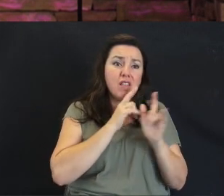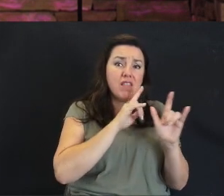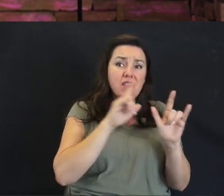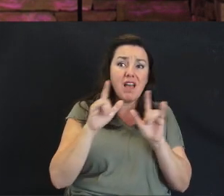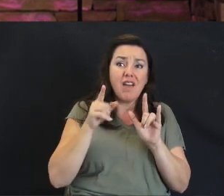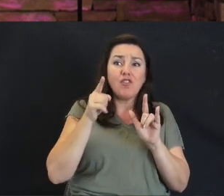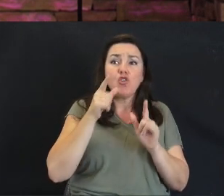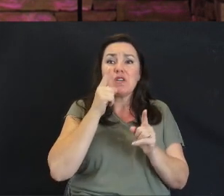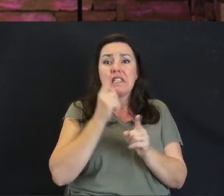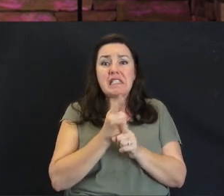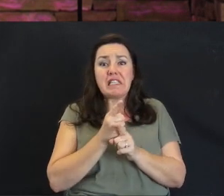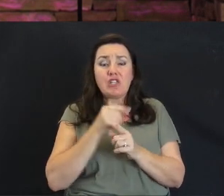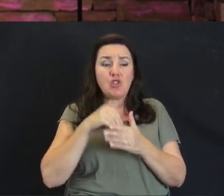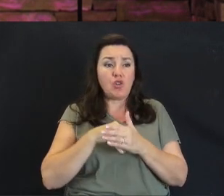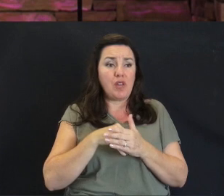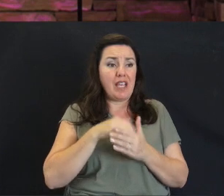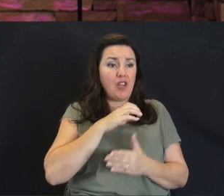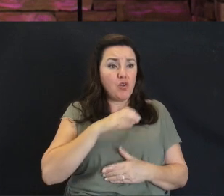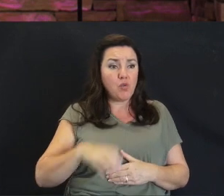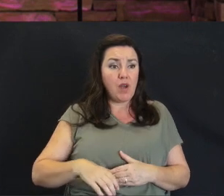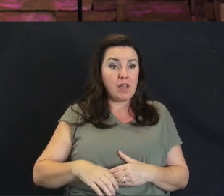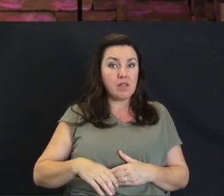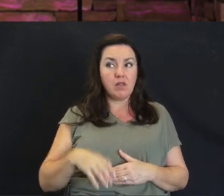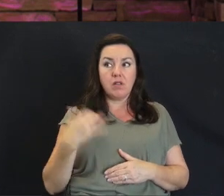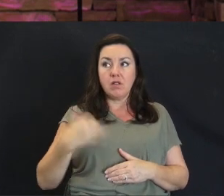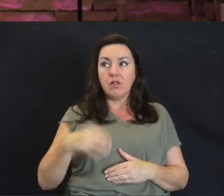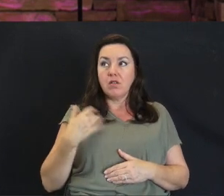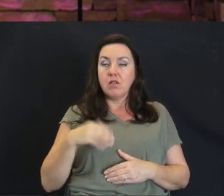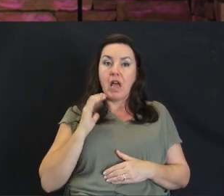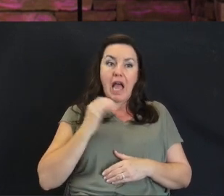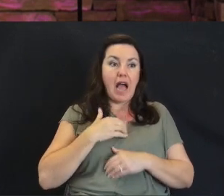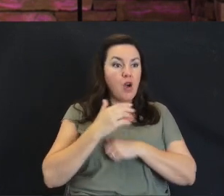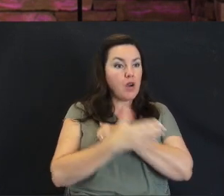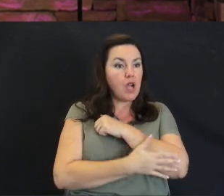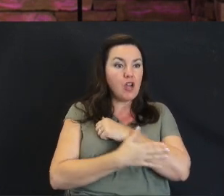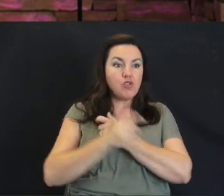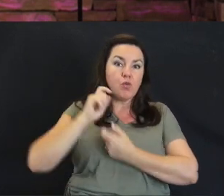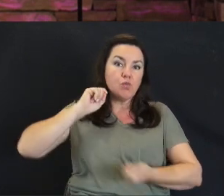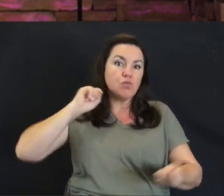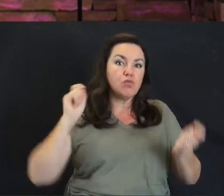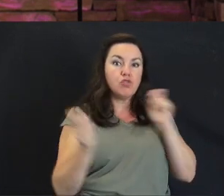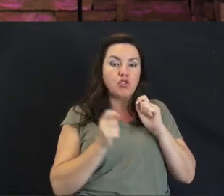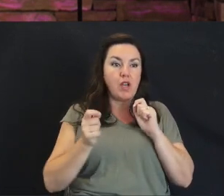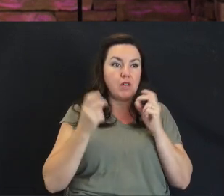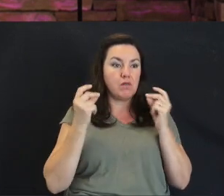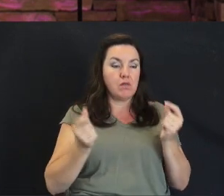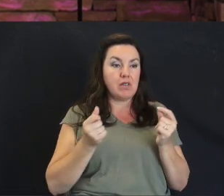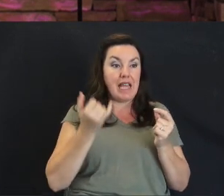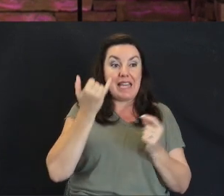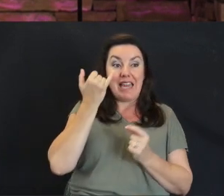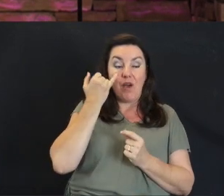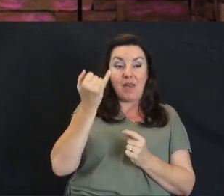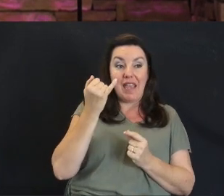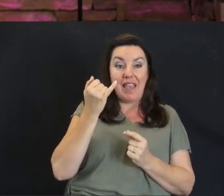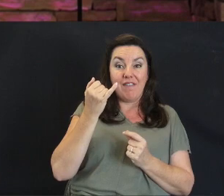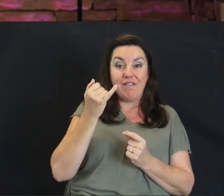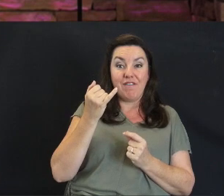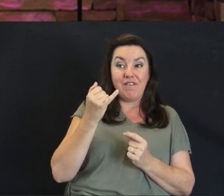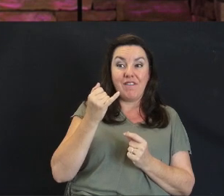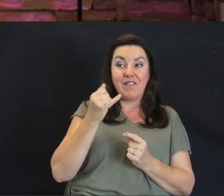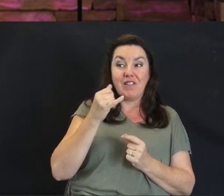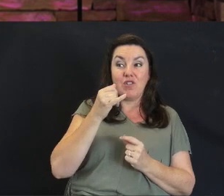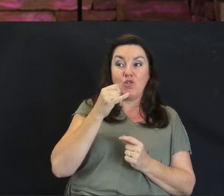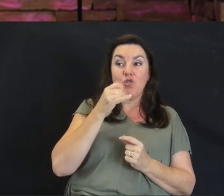Christ It would transform This country overnight Now imagine if the women Who call themselves Christian Responded to their husband's